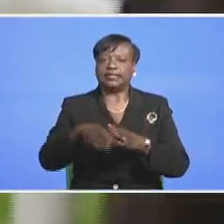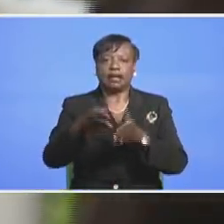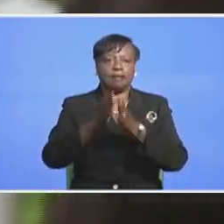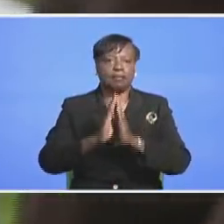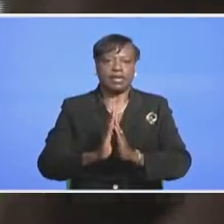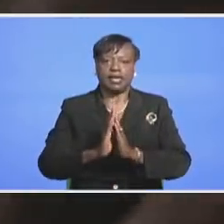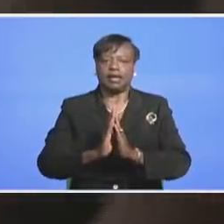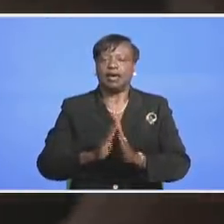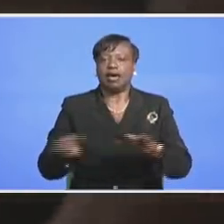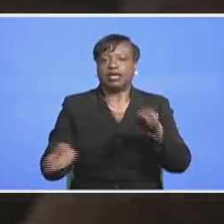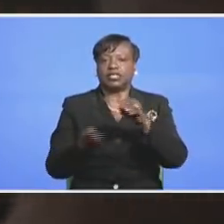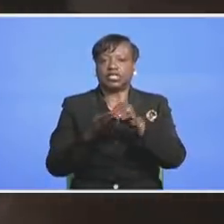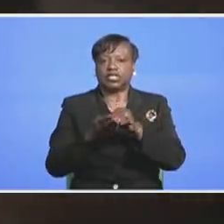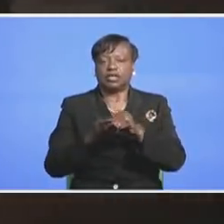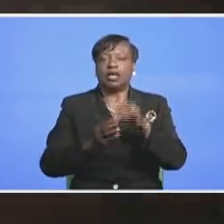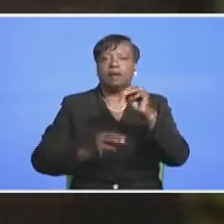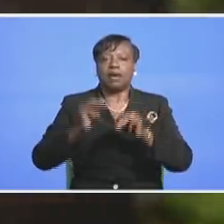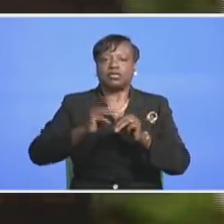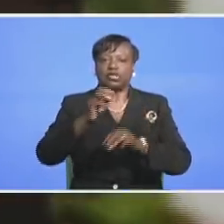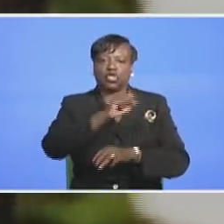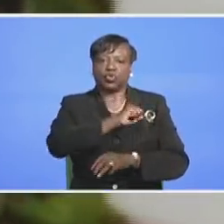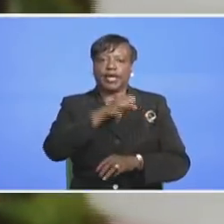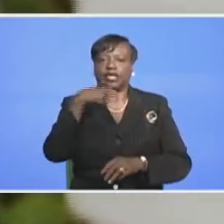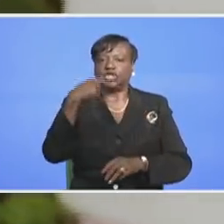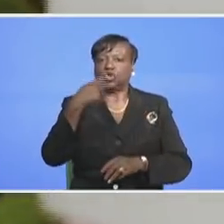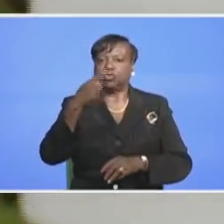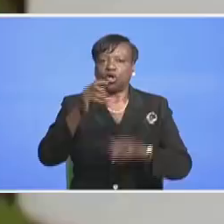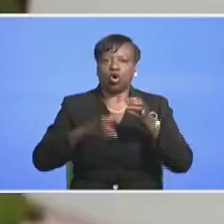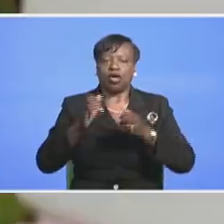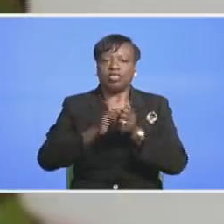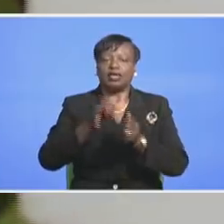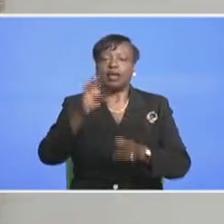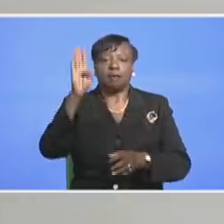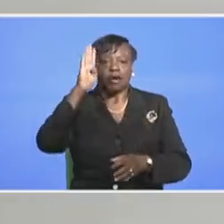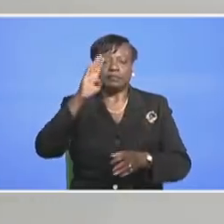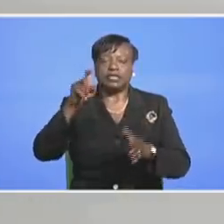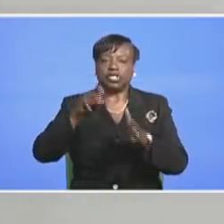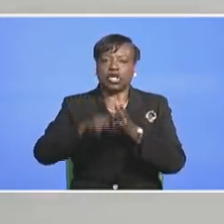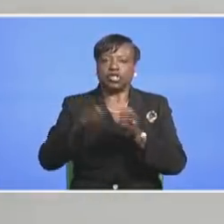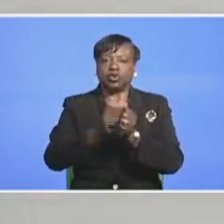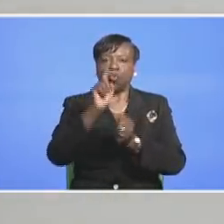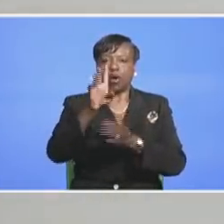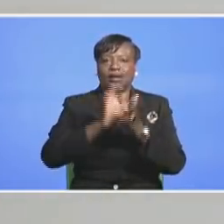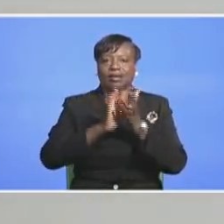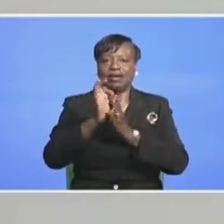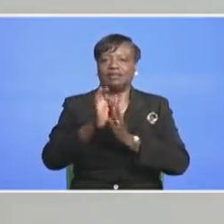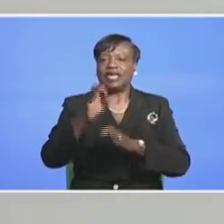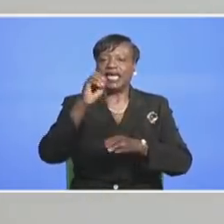charge. Additionally, Magistrate Swain told the courts that Burrows was also being charged with 1 count of